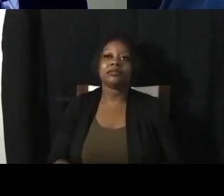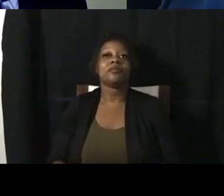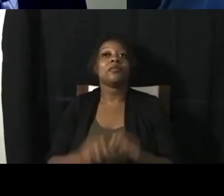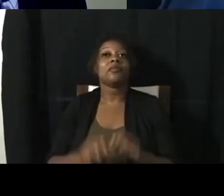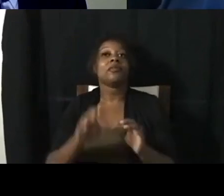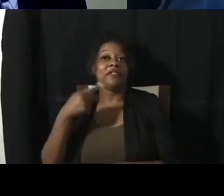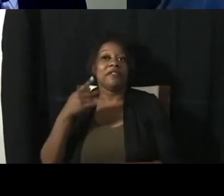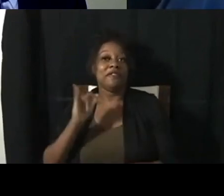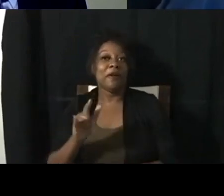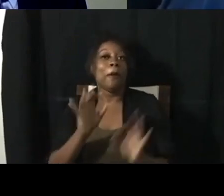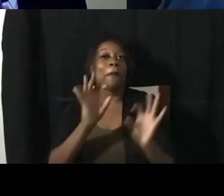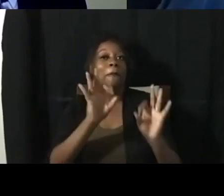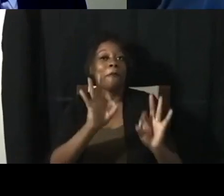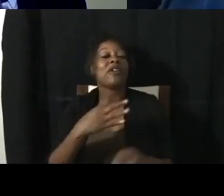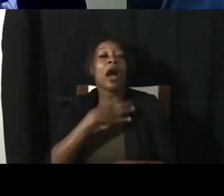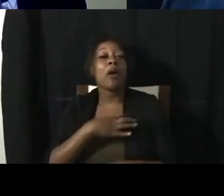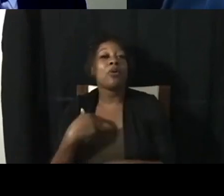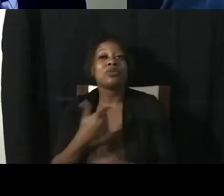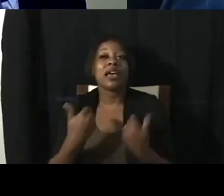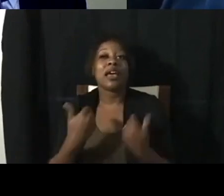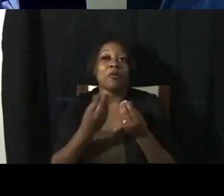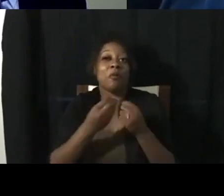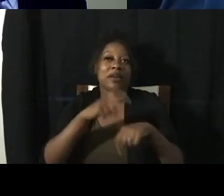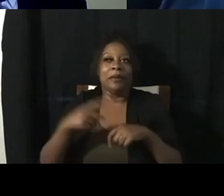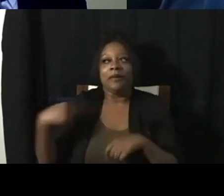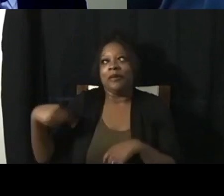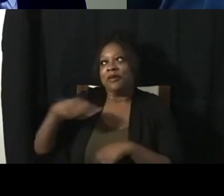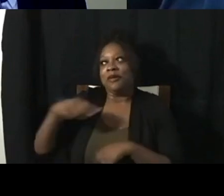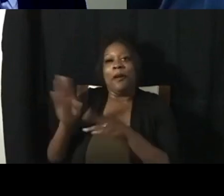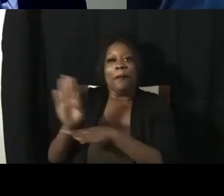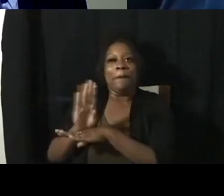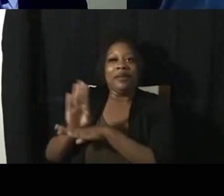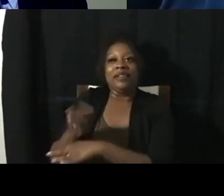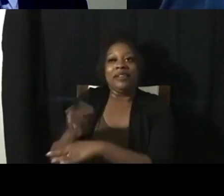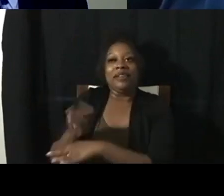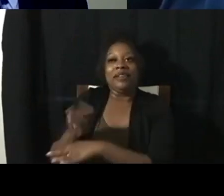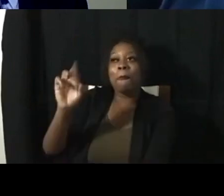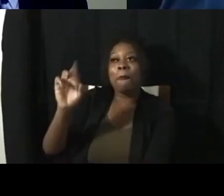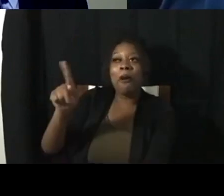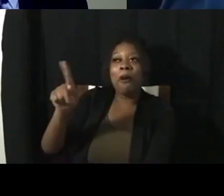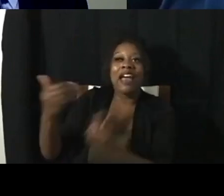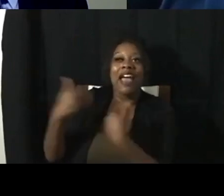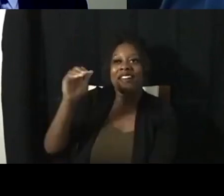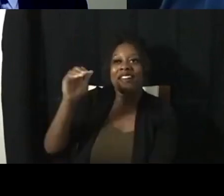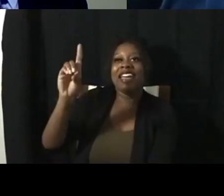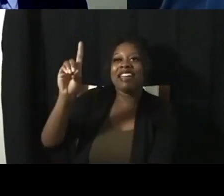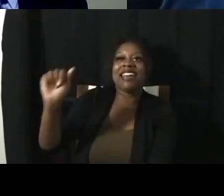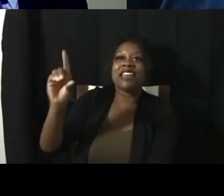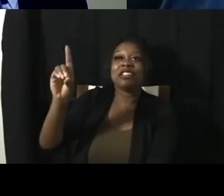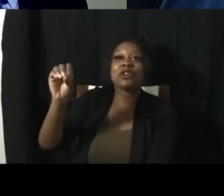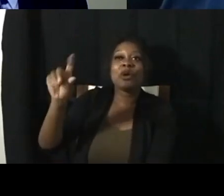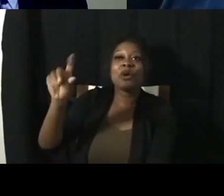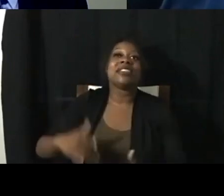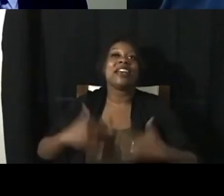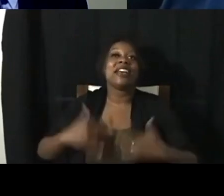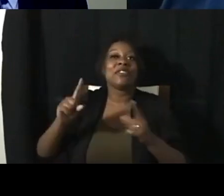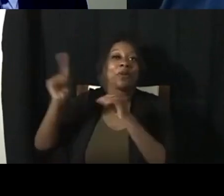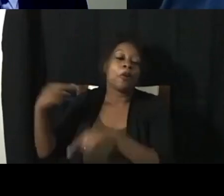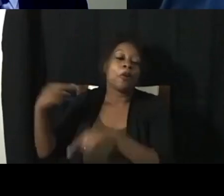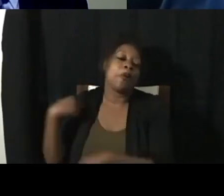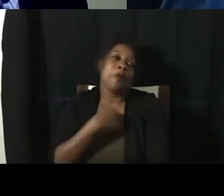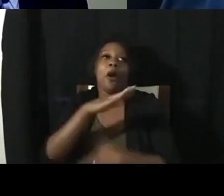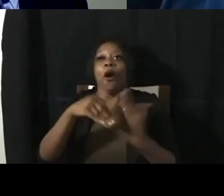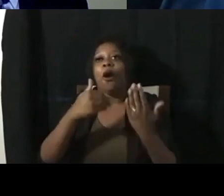but we all have very busy things to do. Mark has an ADA DOT event to get to. We've all got to go change the world in our own way. So thank you to